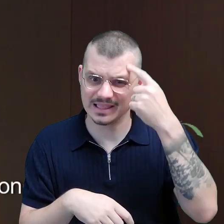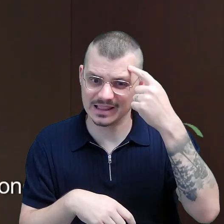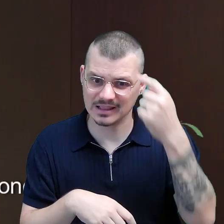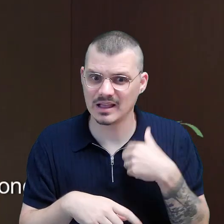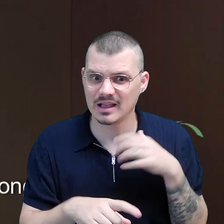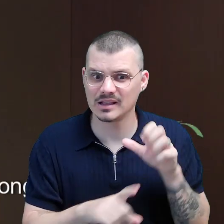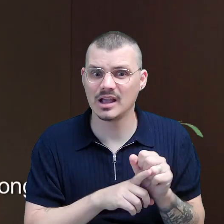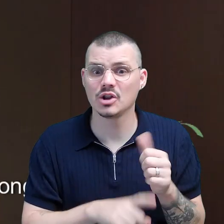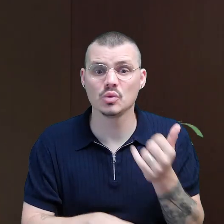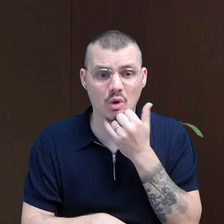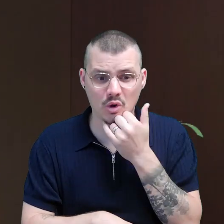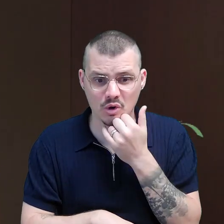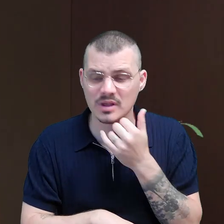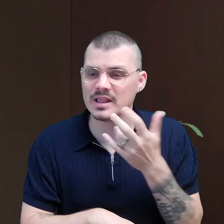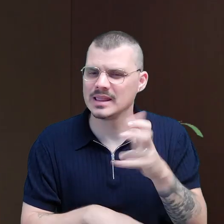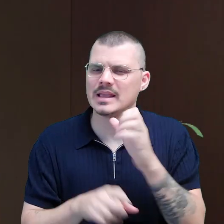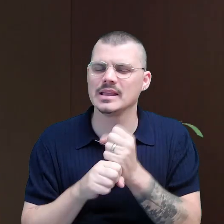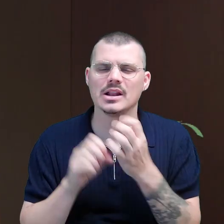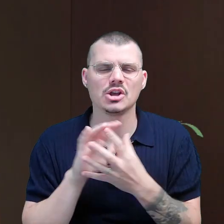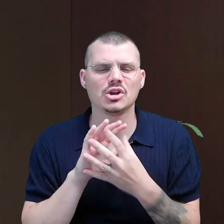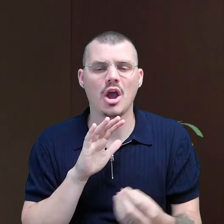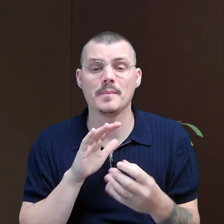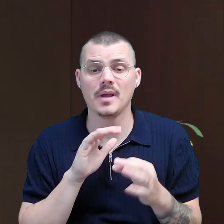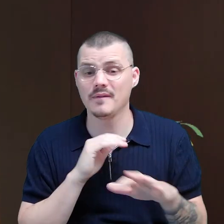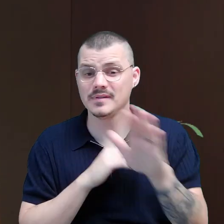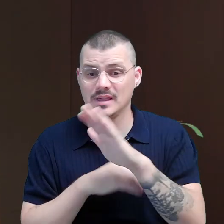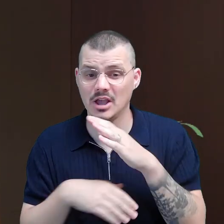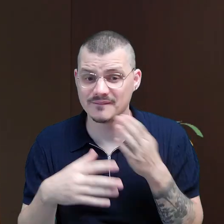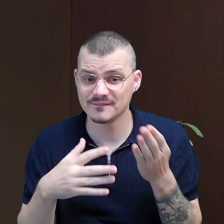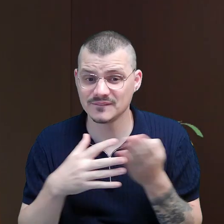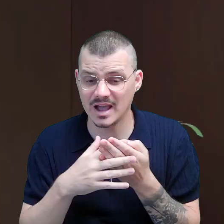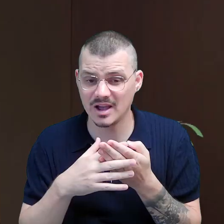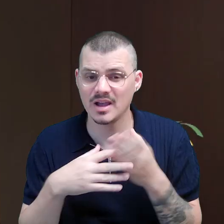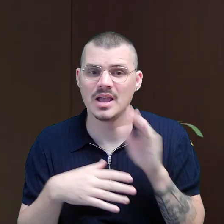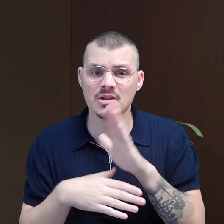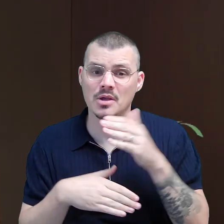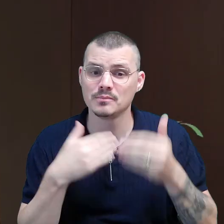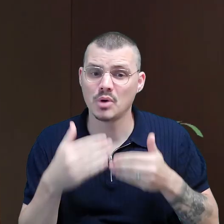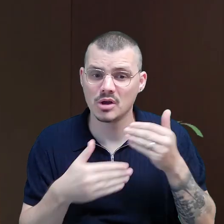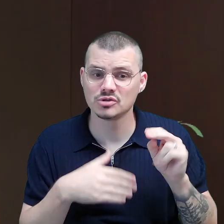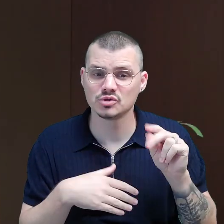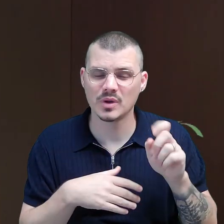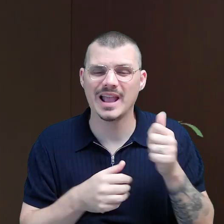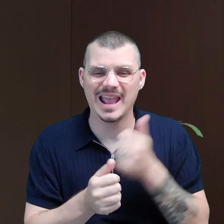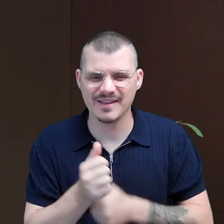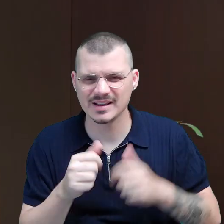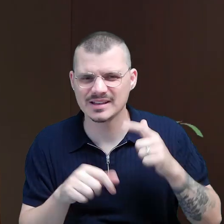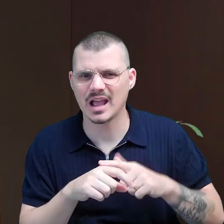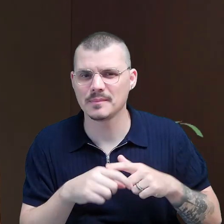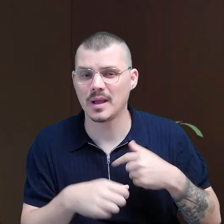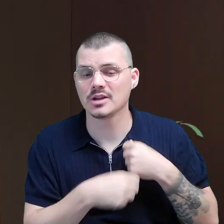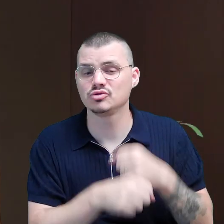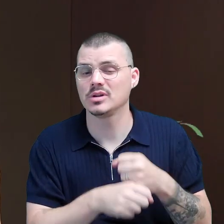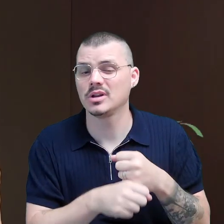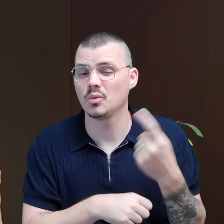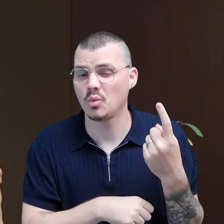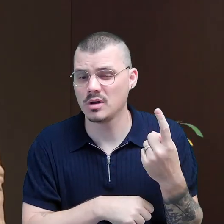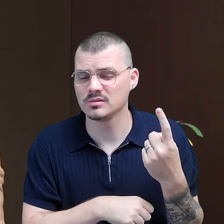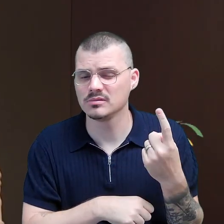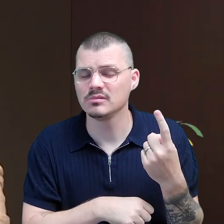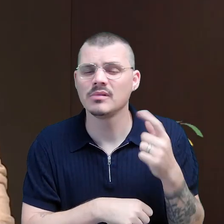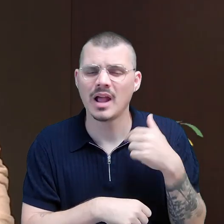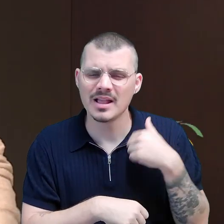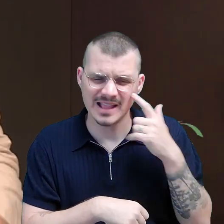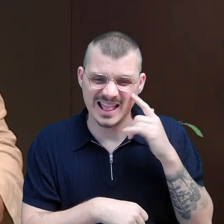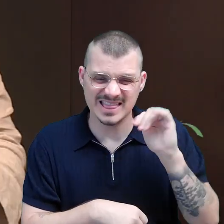if they think I got it wrong. And they get a copy of their file and their progress note every time I generate one.